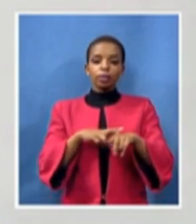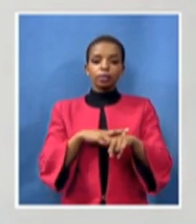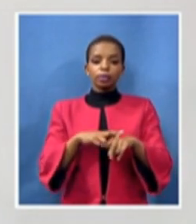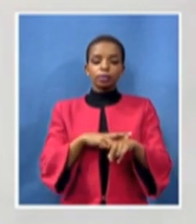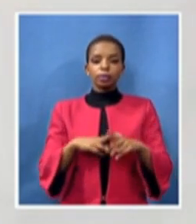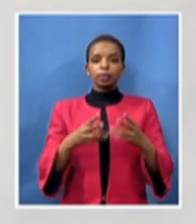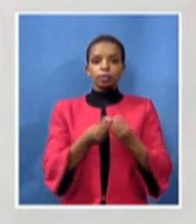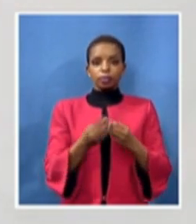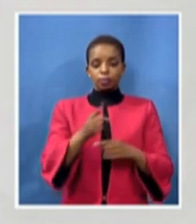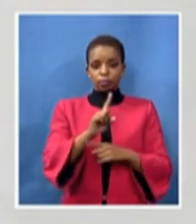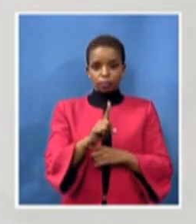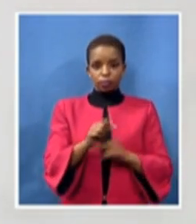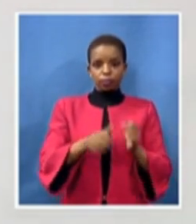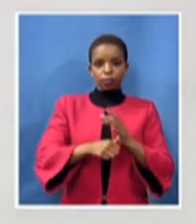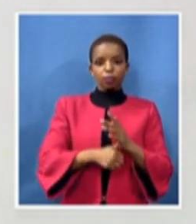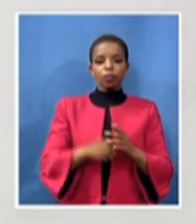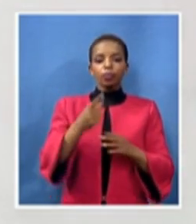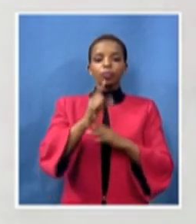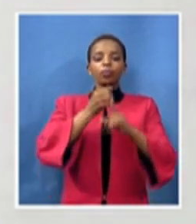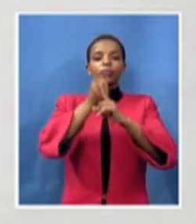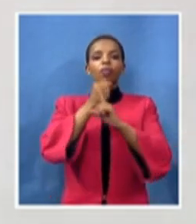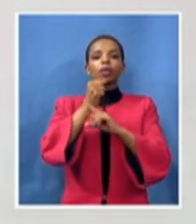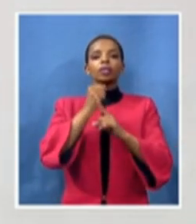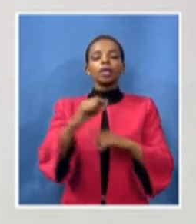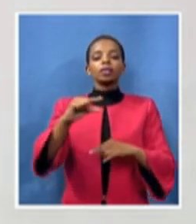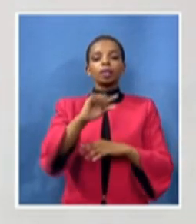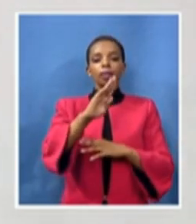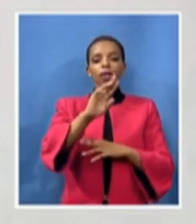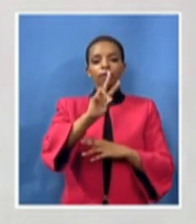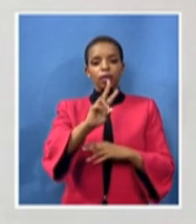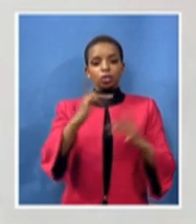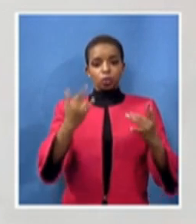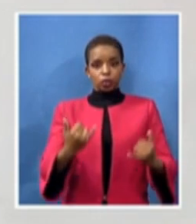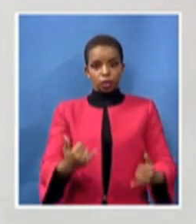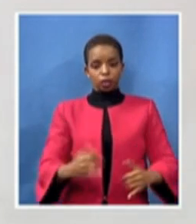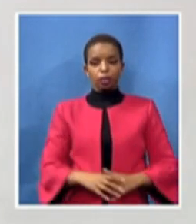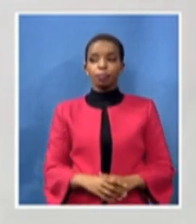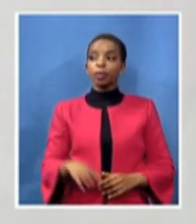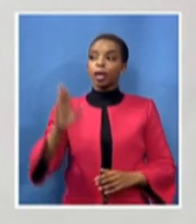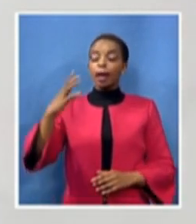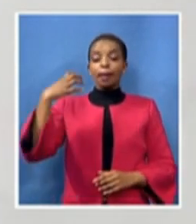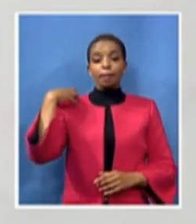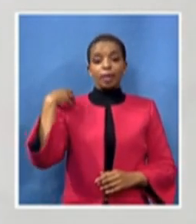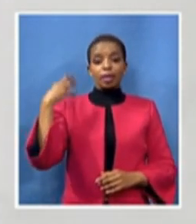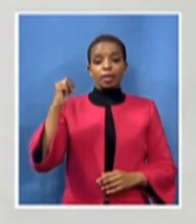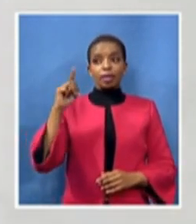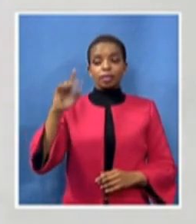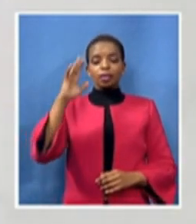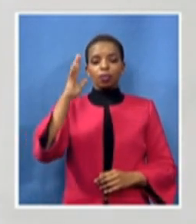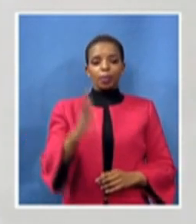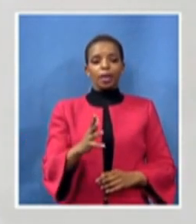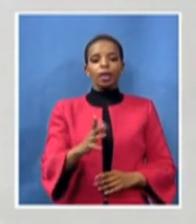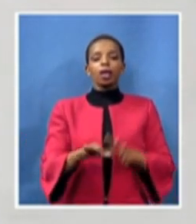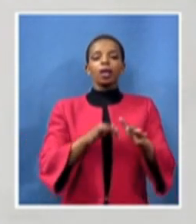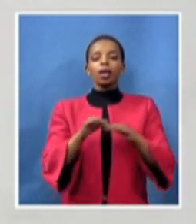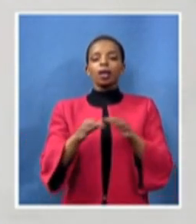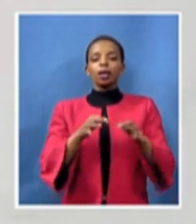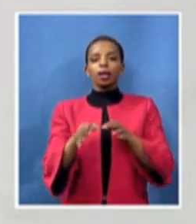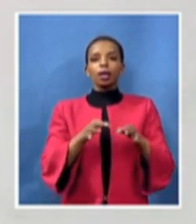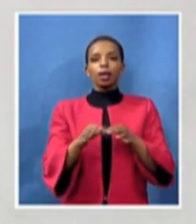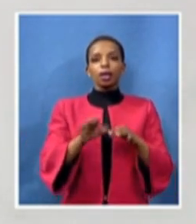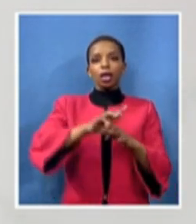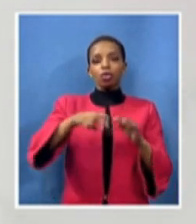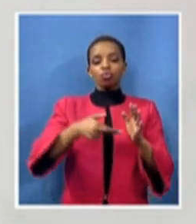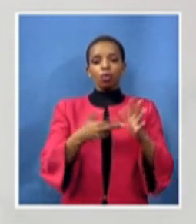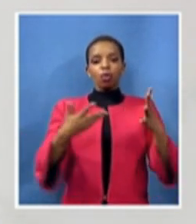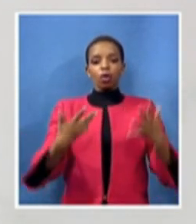violence today. Minister will set out the role of the justice system in preventing and eradicating gender-based